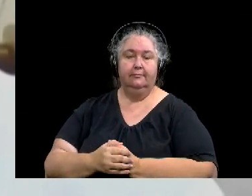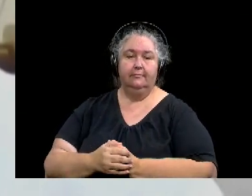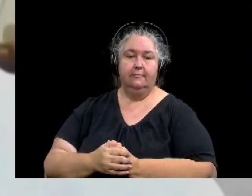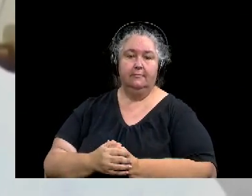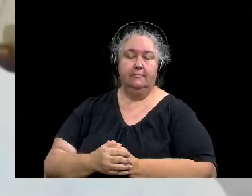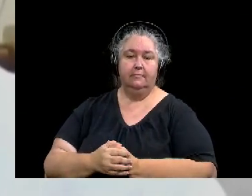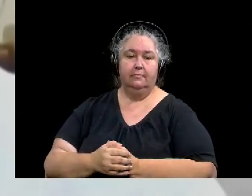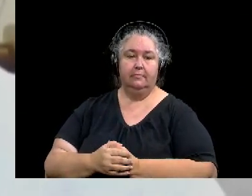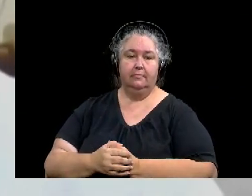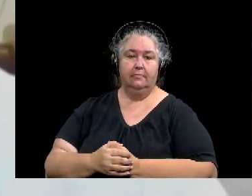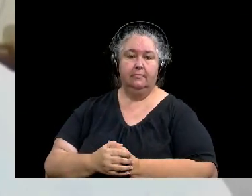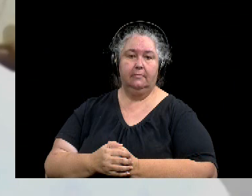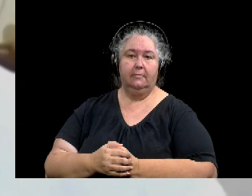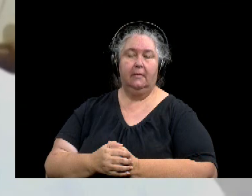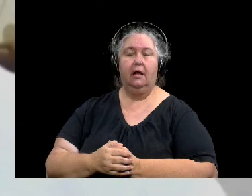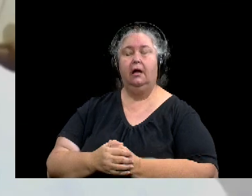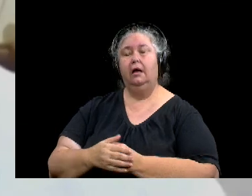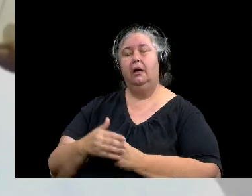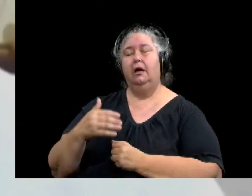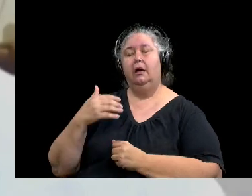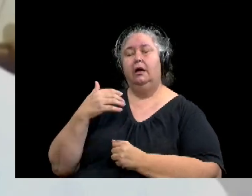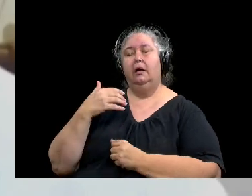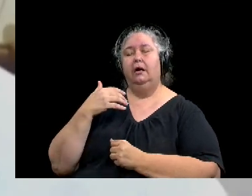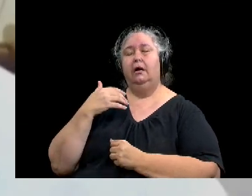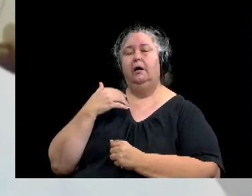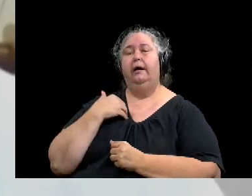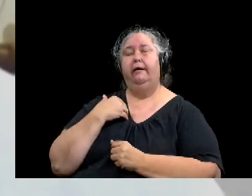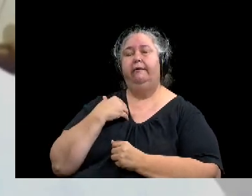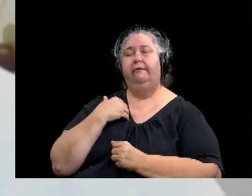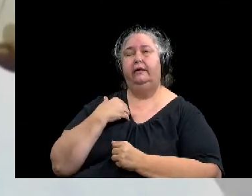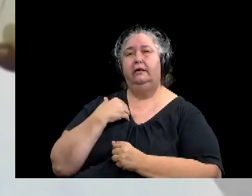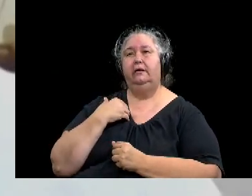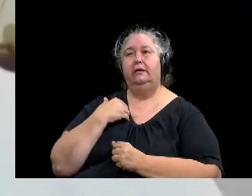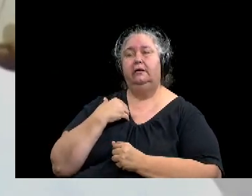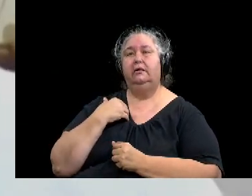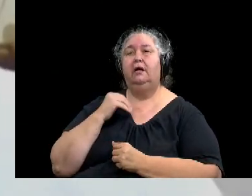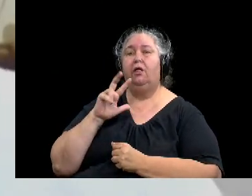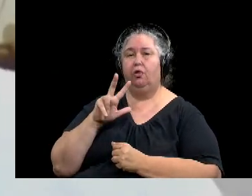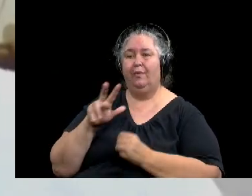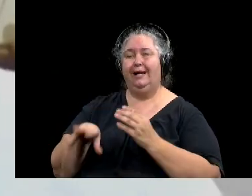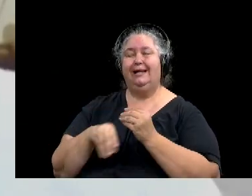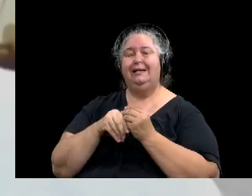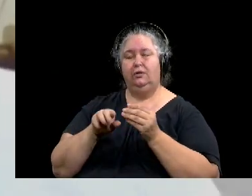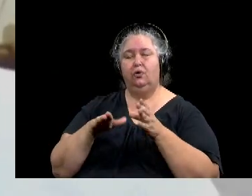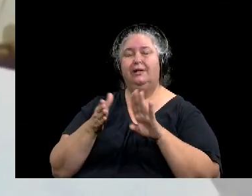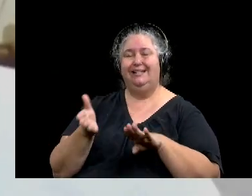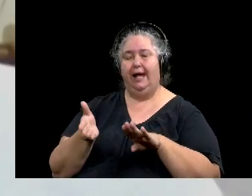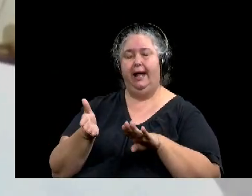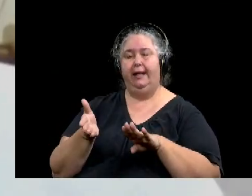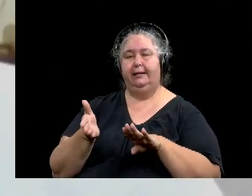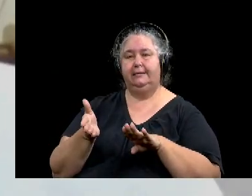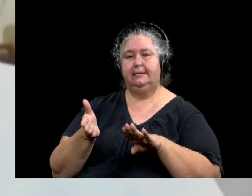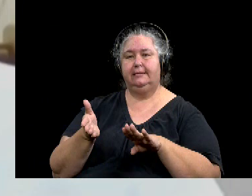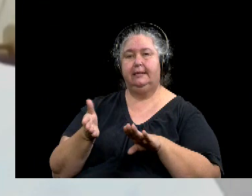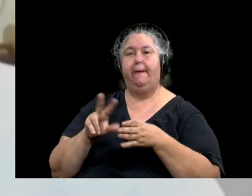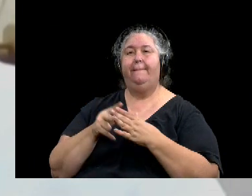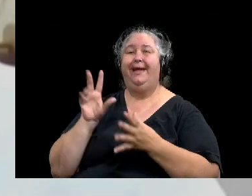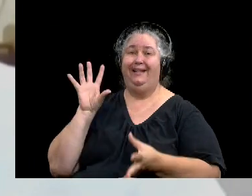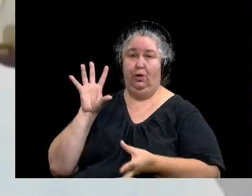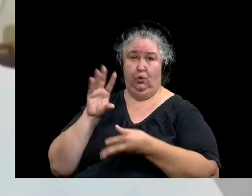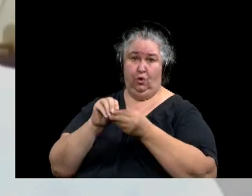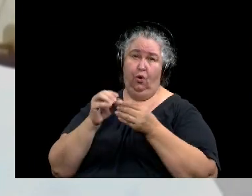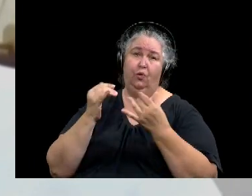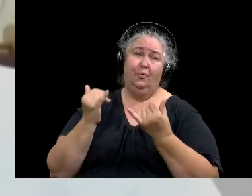We have 3 additional deaths to report and that brings the